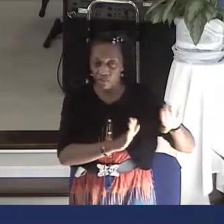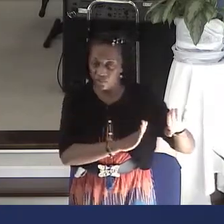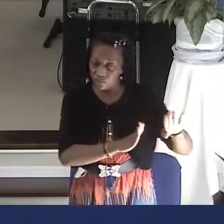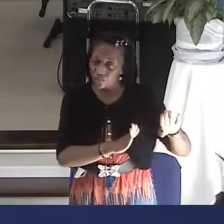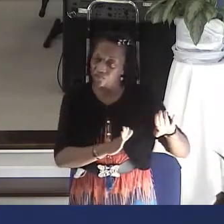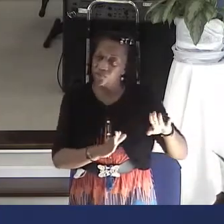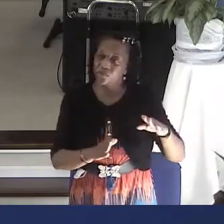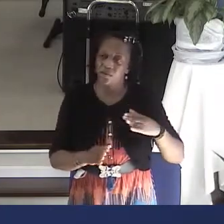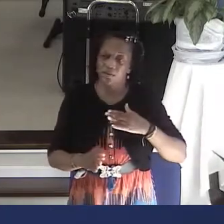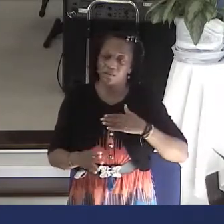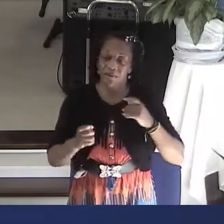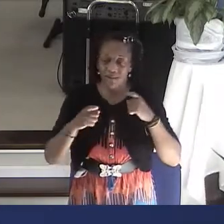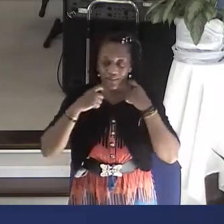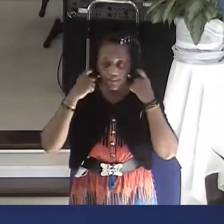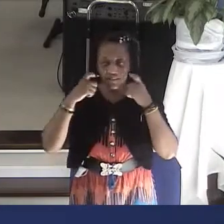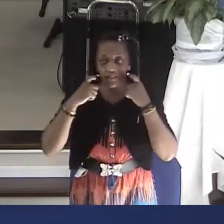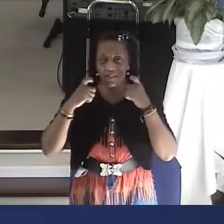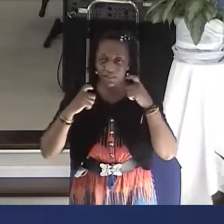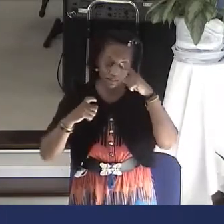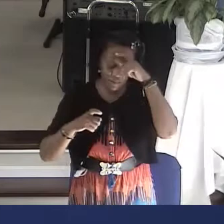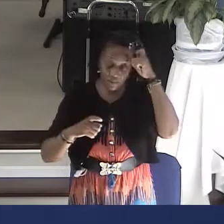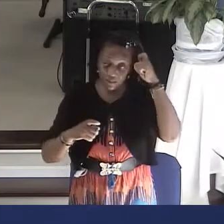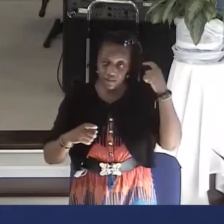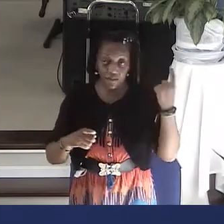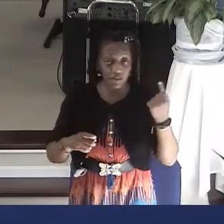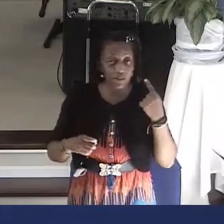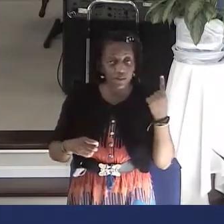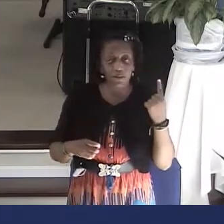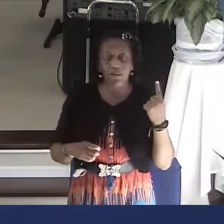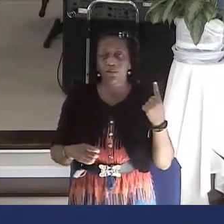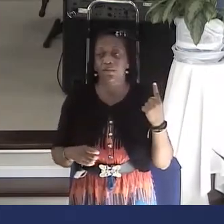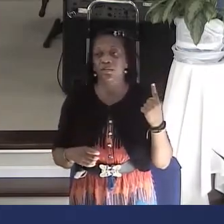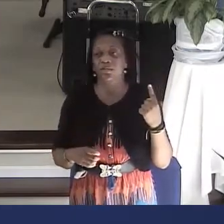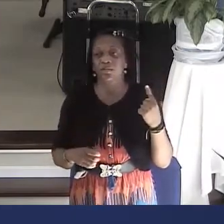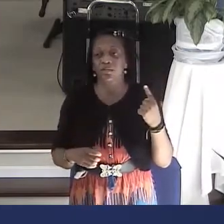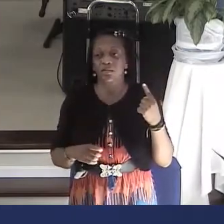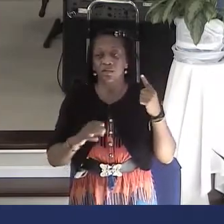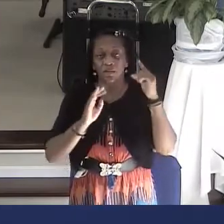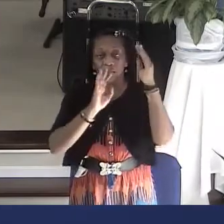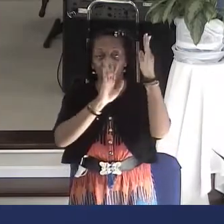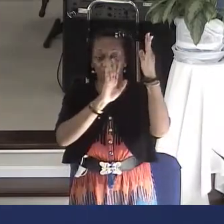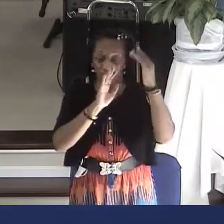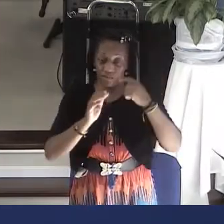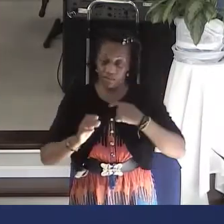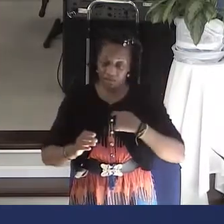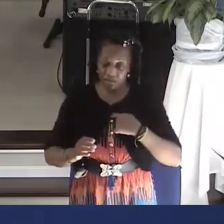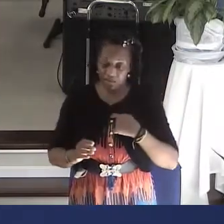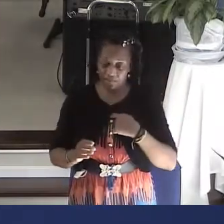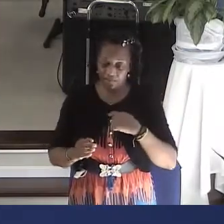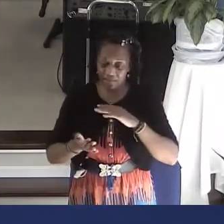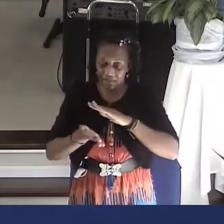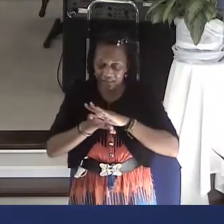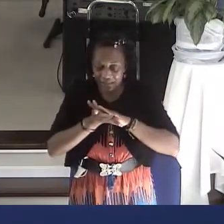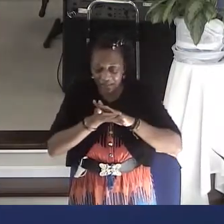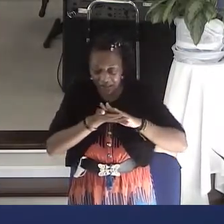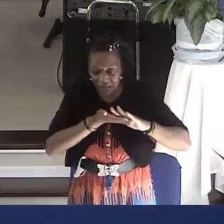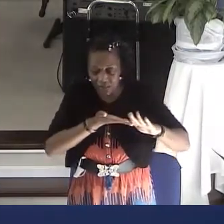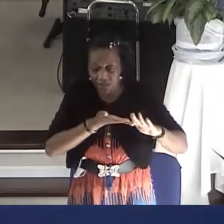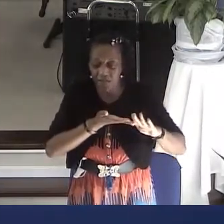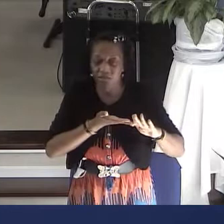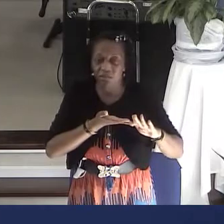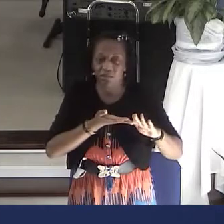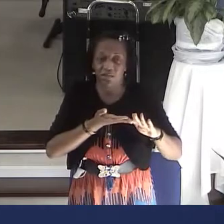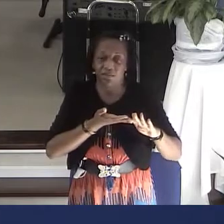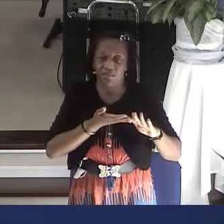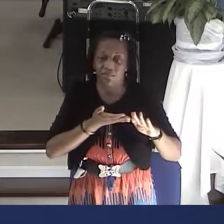my sins, for they are ever before me. Cleanse me. Wash me with hyssop, and I shall be whiter